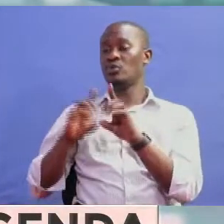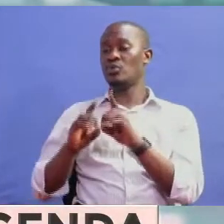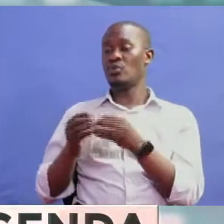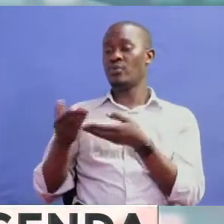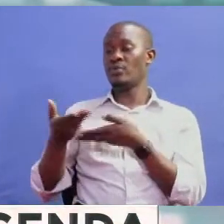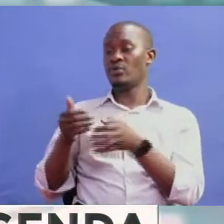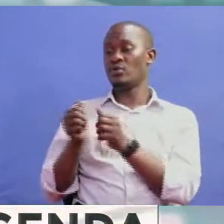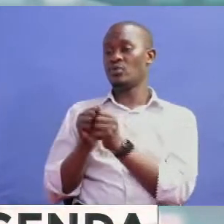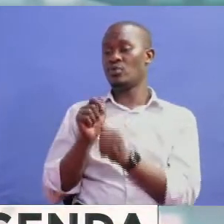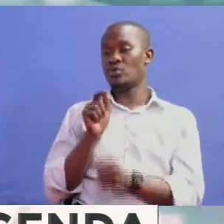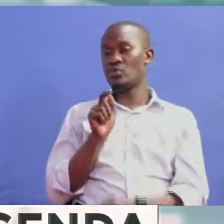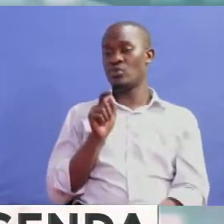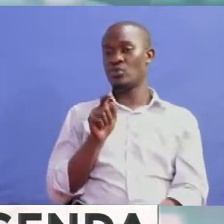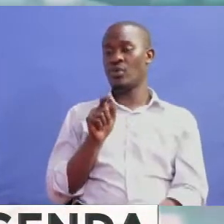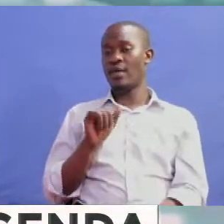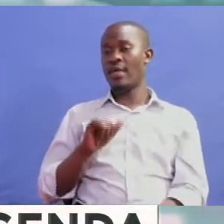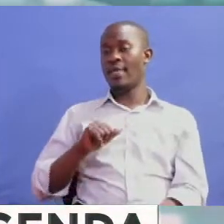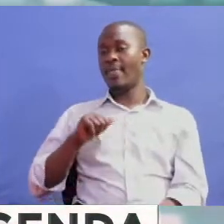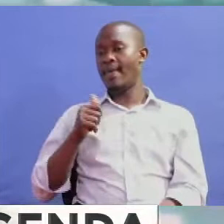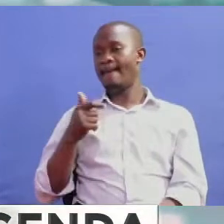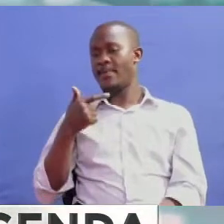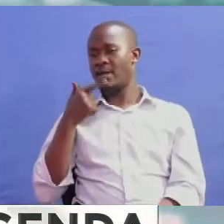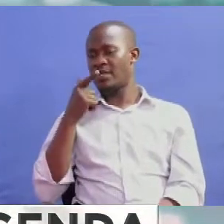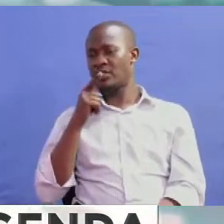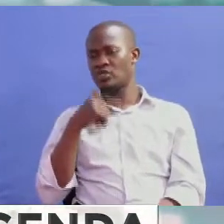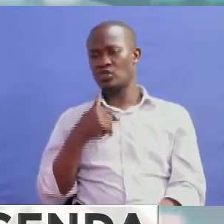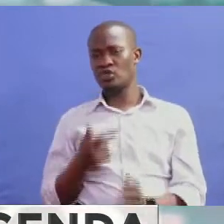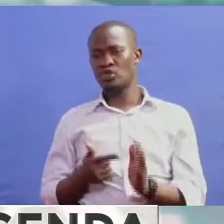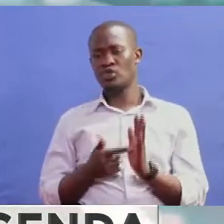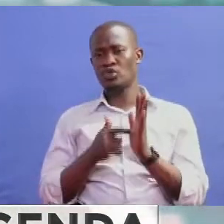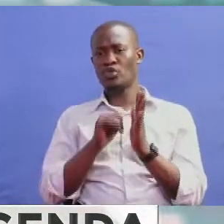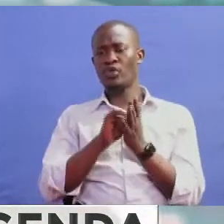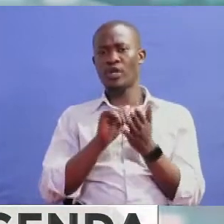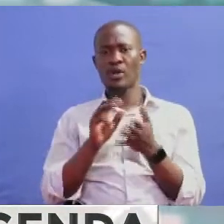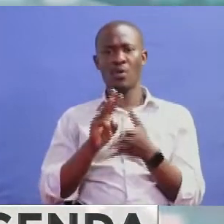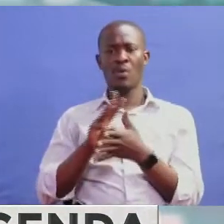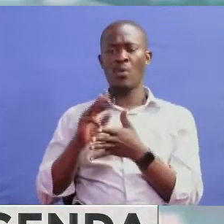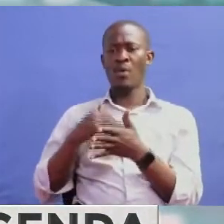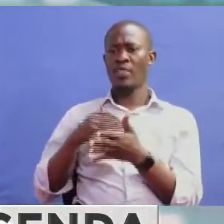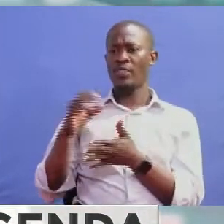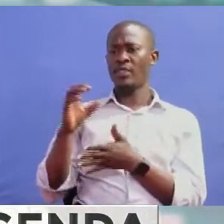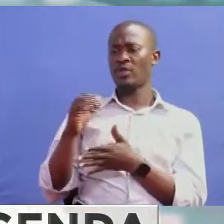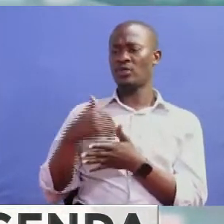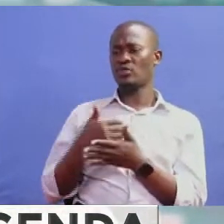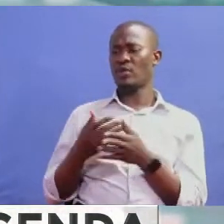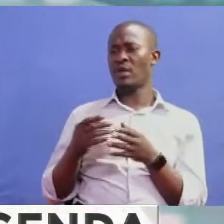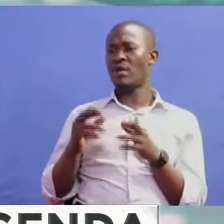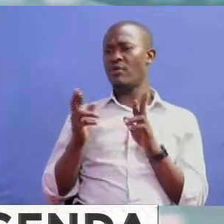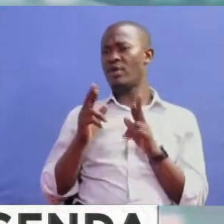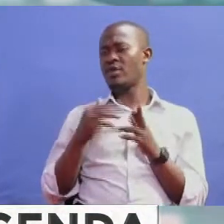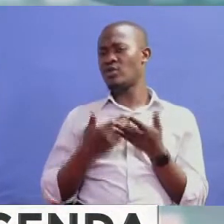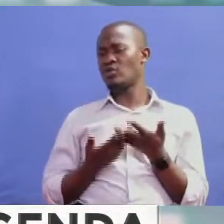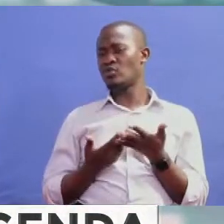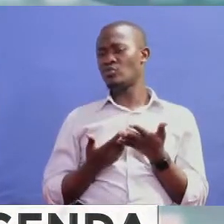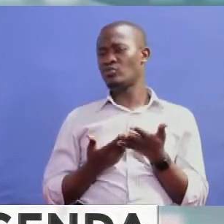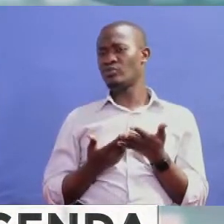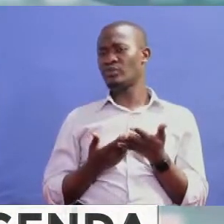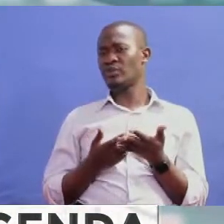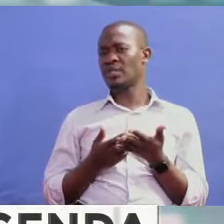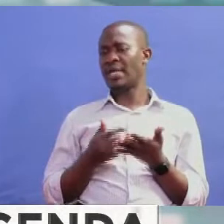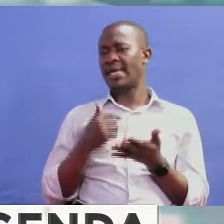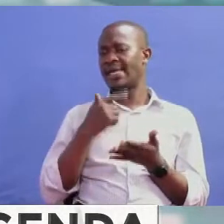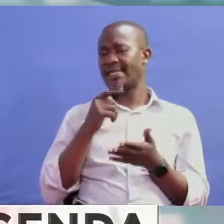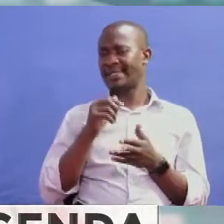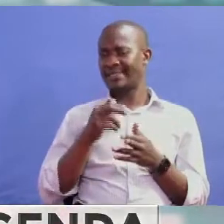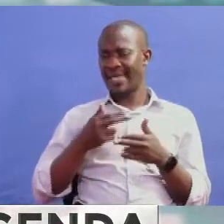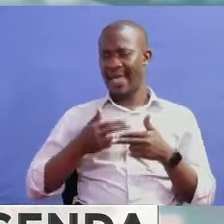with you. And the response indicates whether this customer is willing to refer. If I say I highly